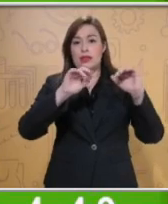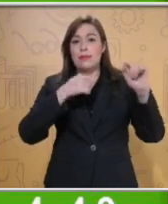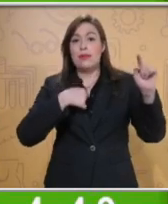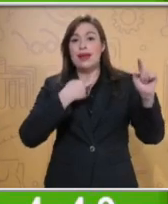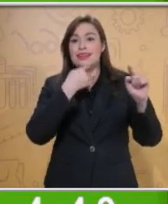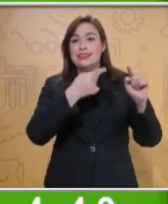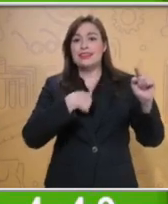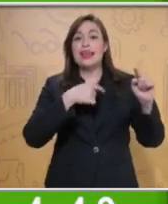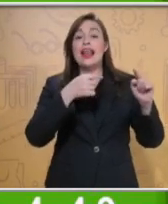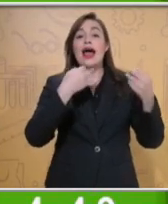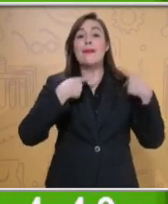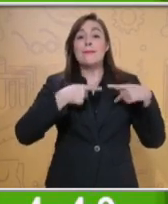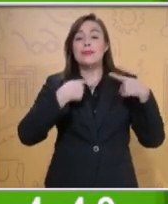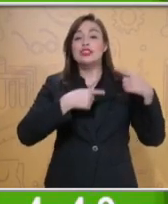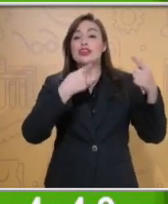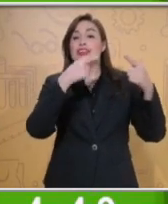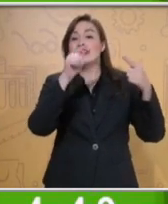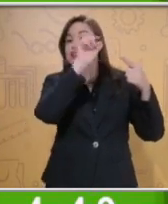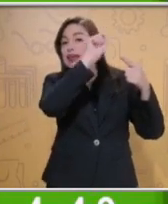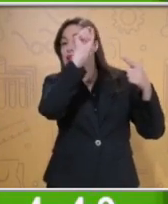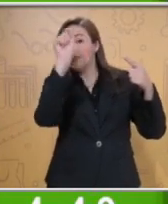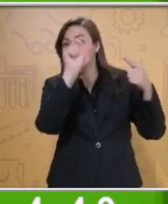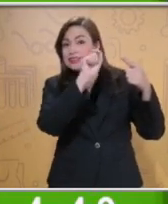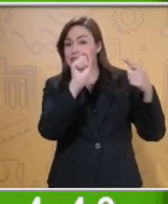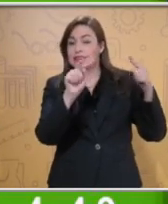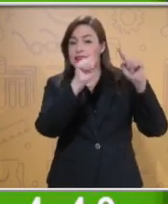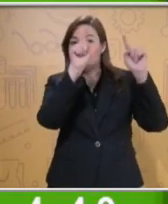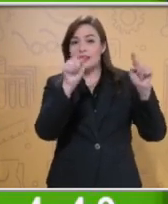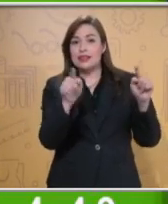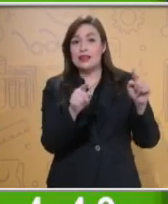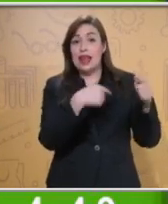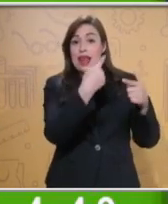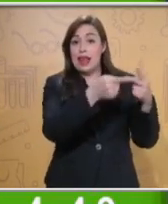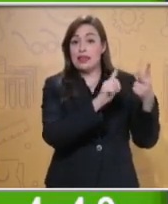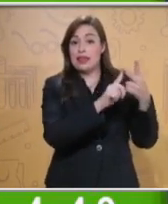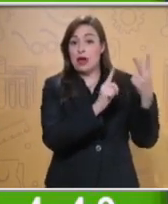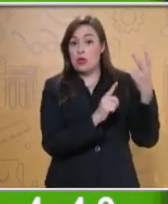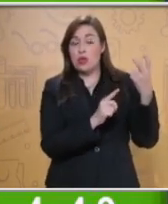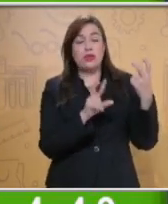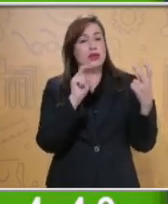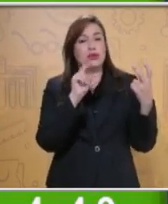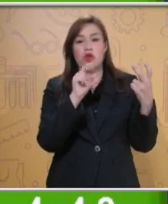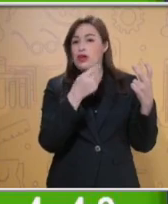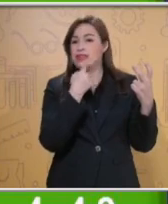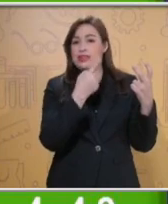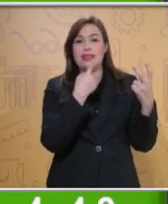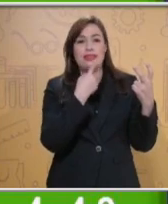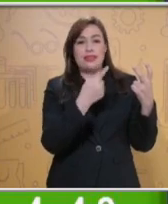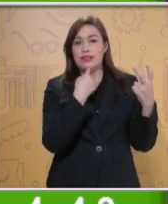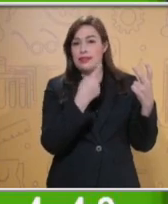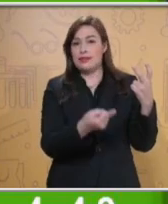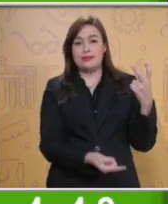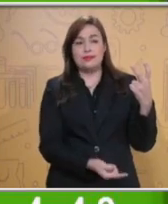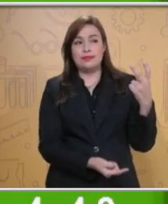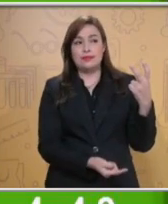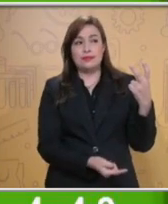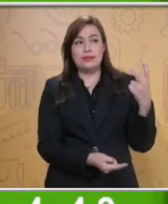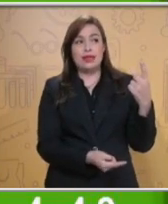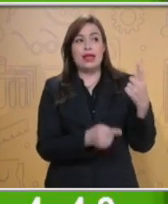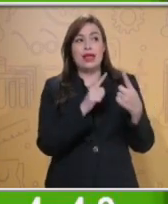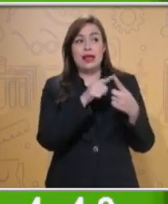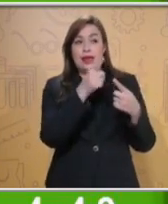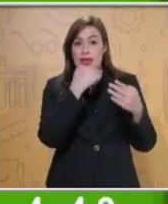dialogue. This is not for dialogue. This is not for dialogue. This is for